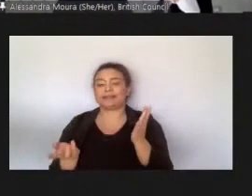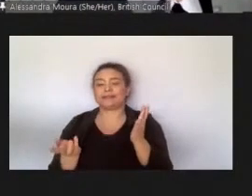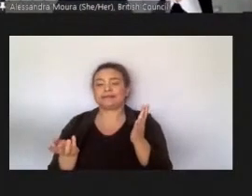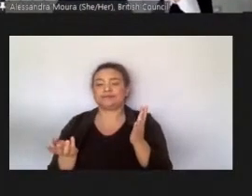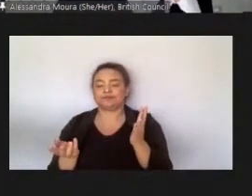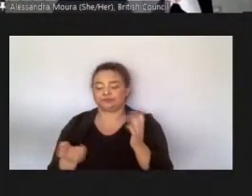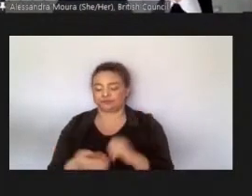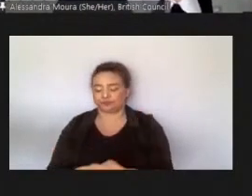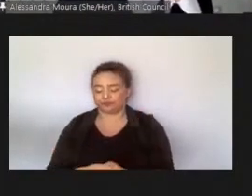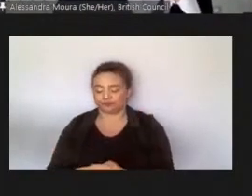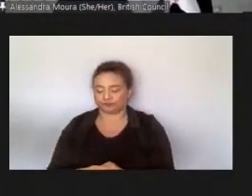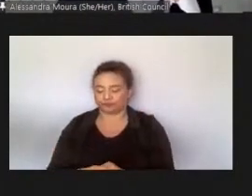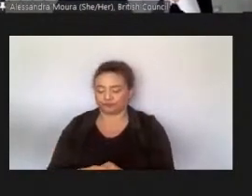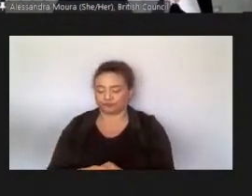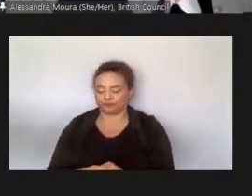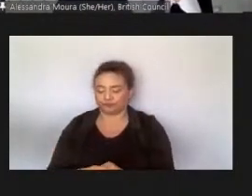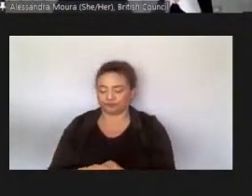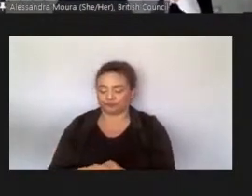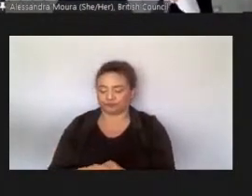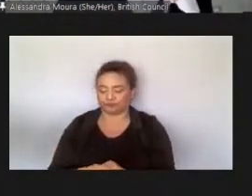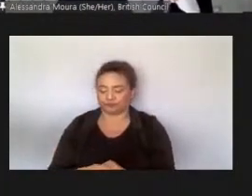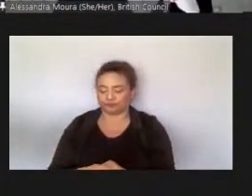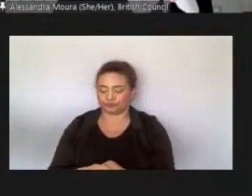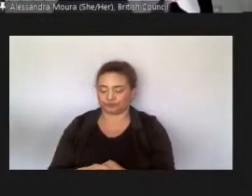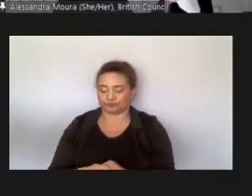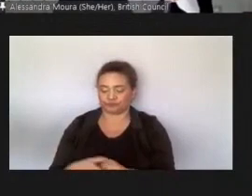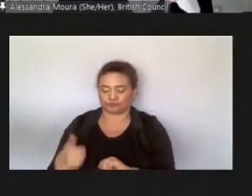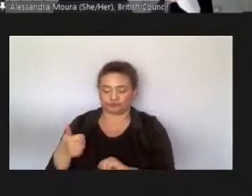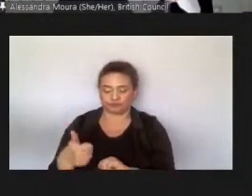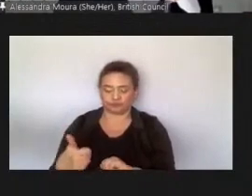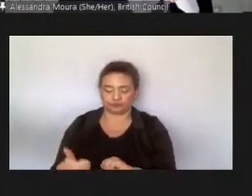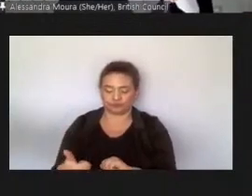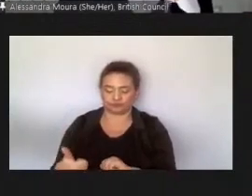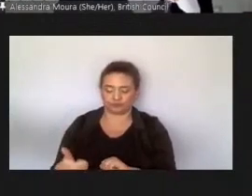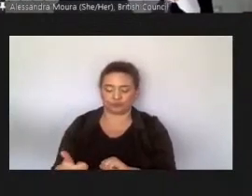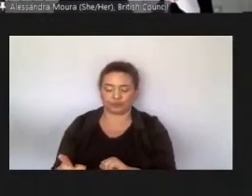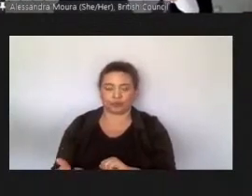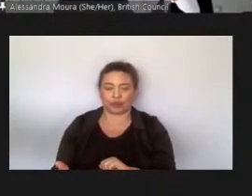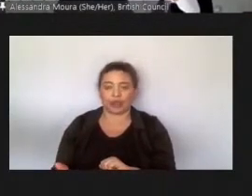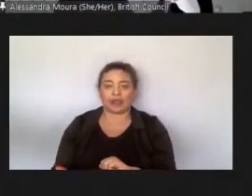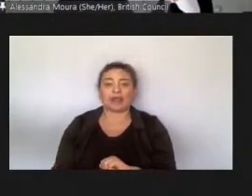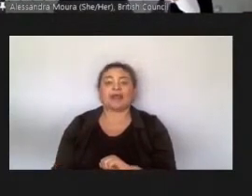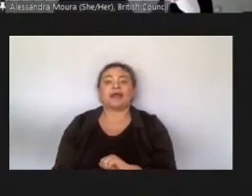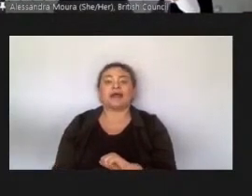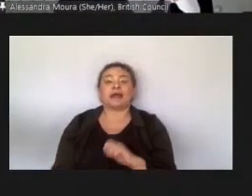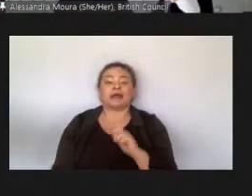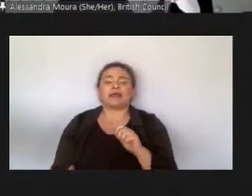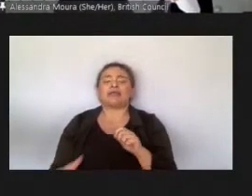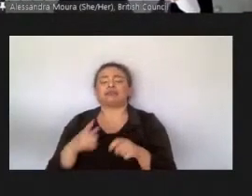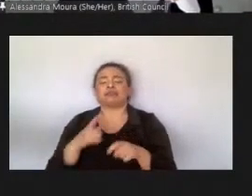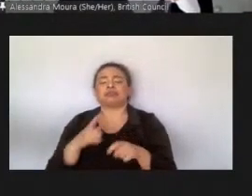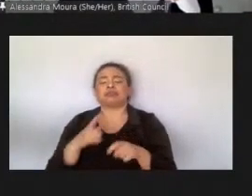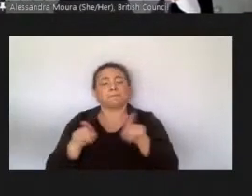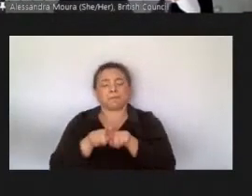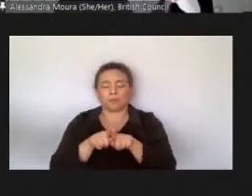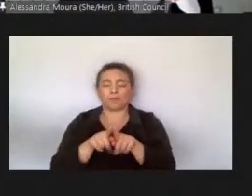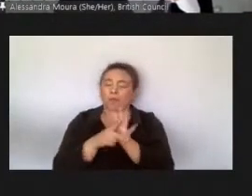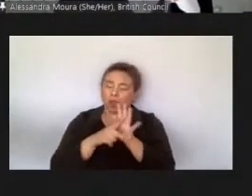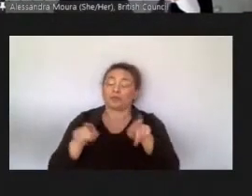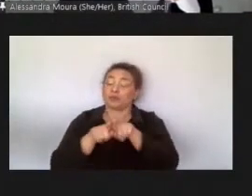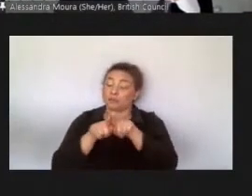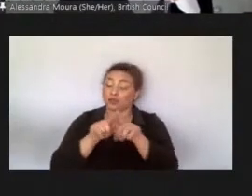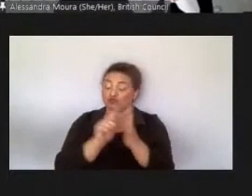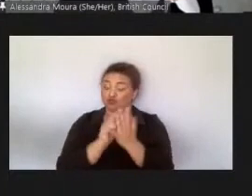Yeah, teaching diary. Number two, the staff room is a great resource. It's full of teachers with ideas that you can borrow or try with your